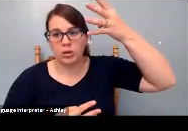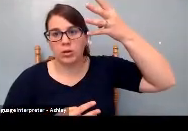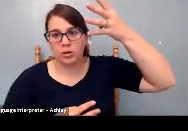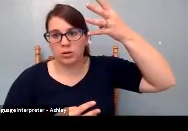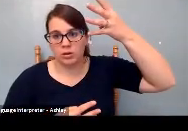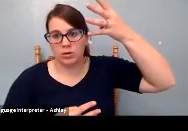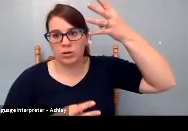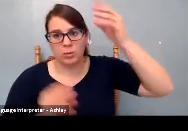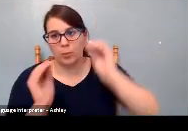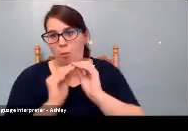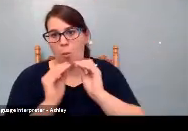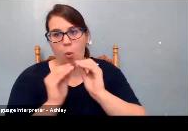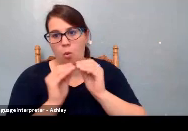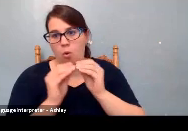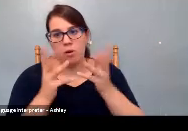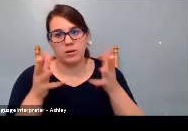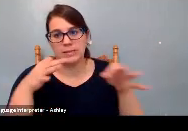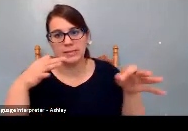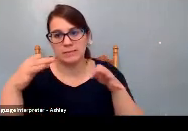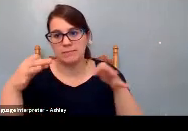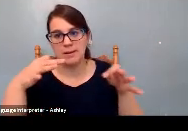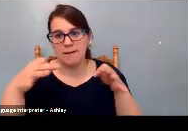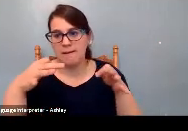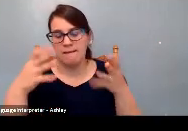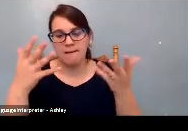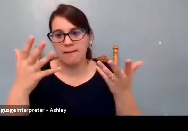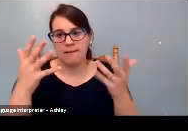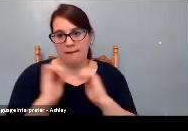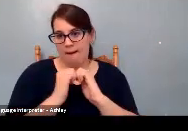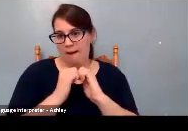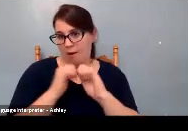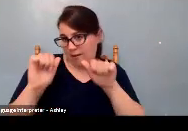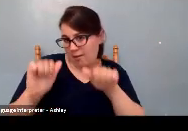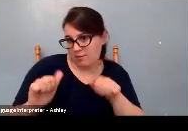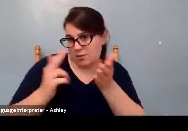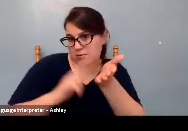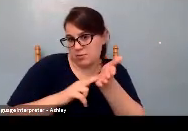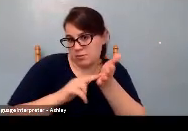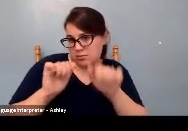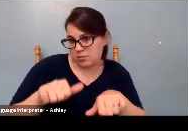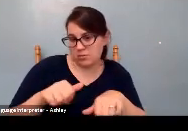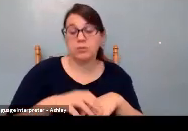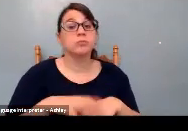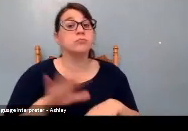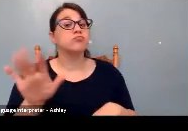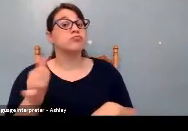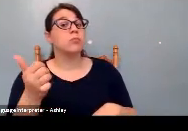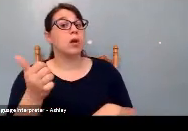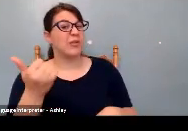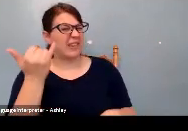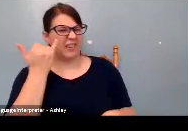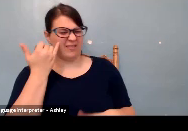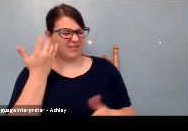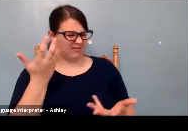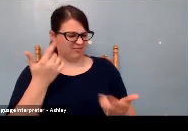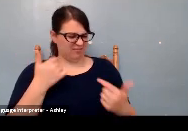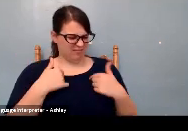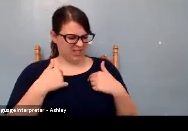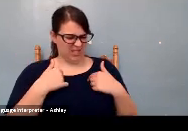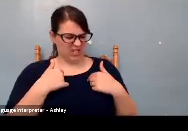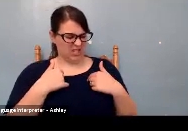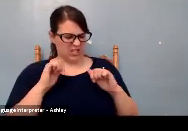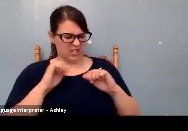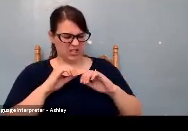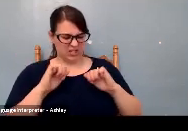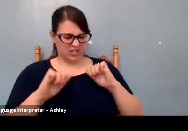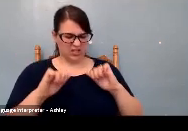page that provides a lot more information about eligibility. The other piece is, if you're still unclear, send me an email or